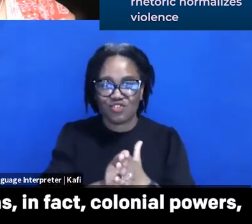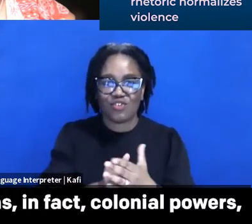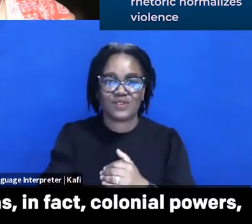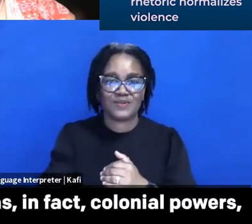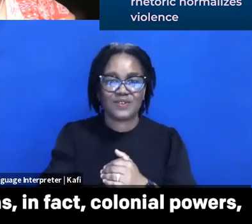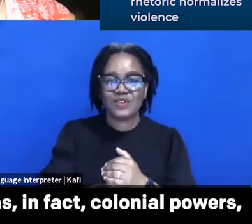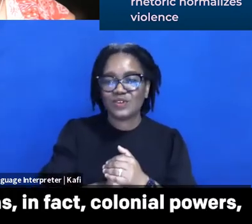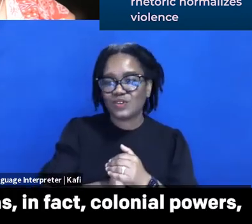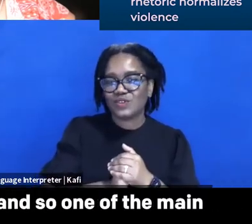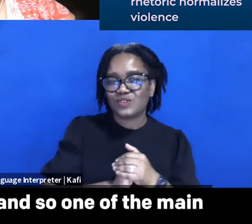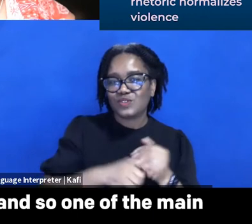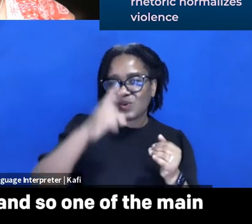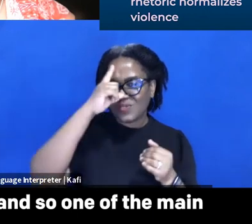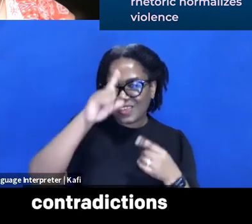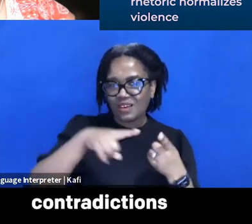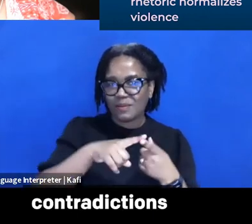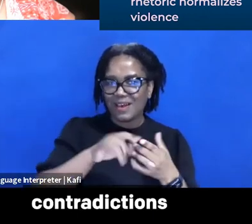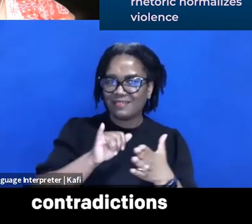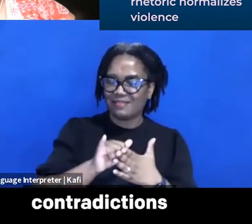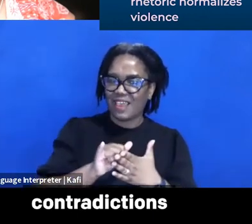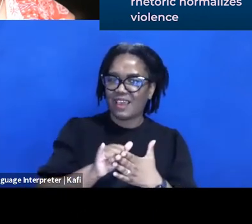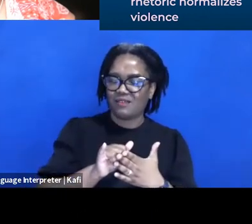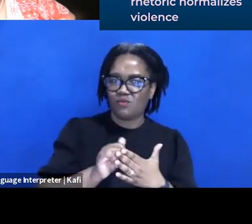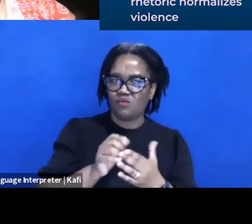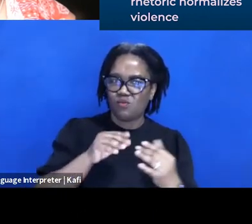was in fact colonial powers. And so one of the main